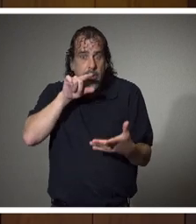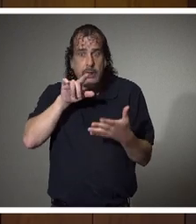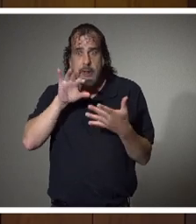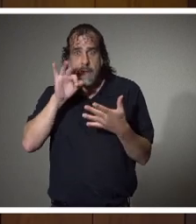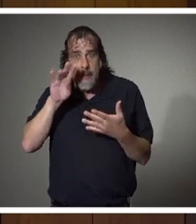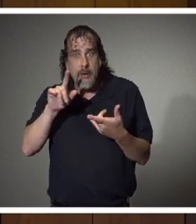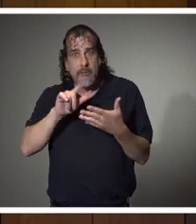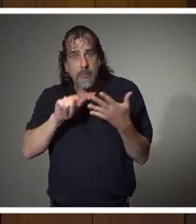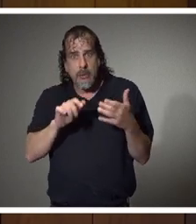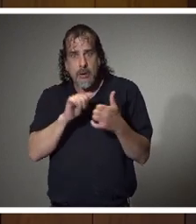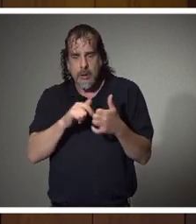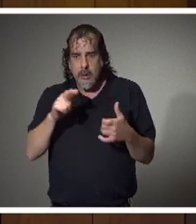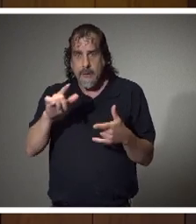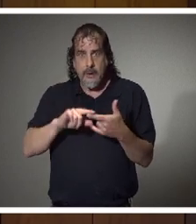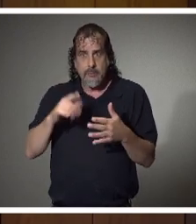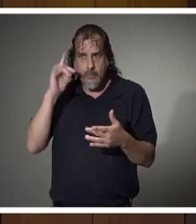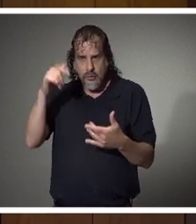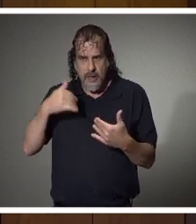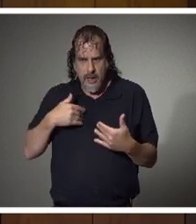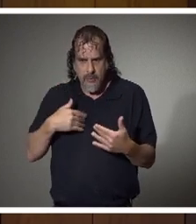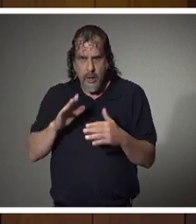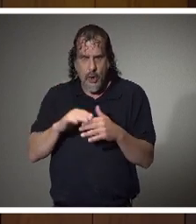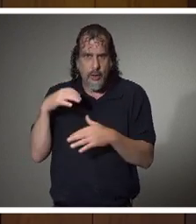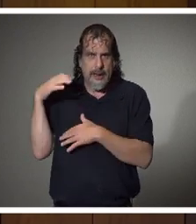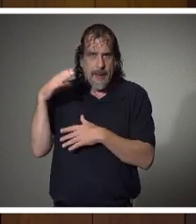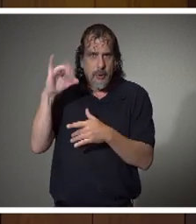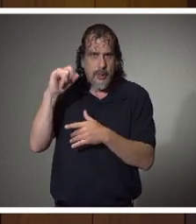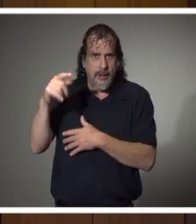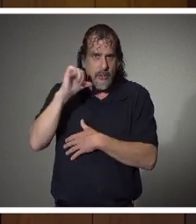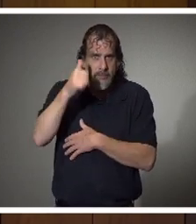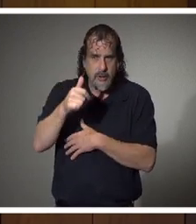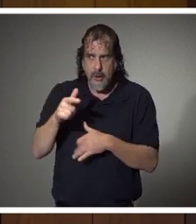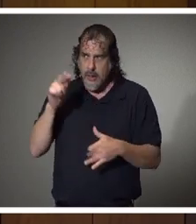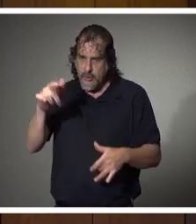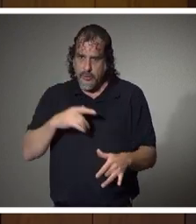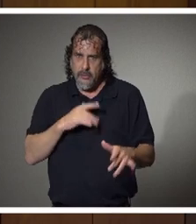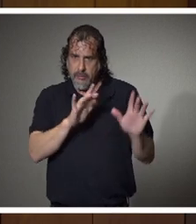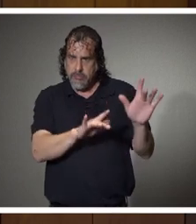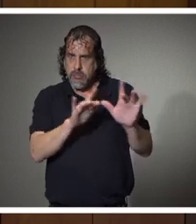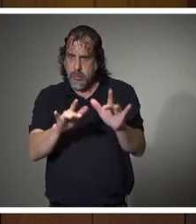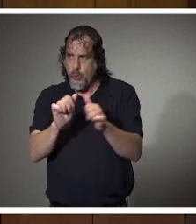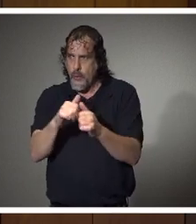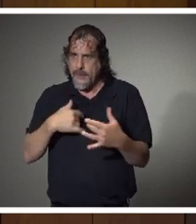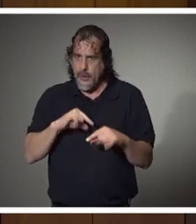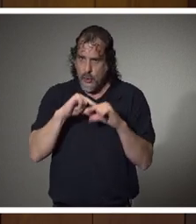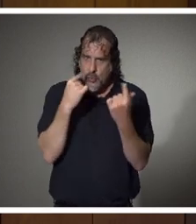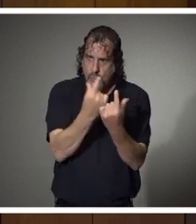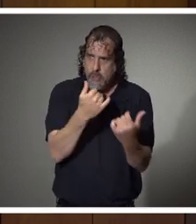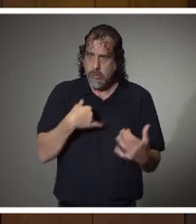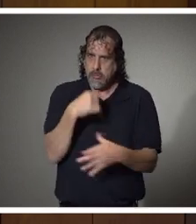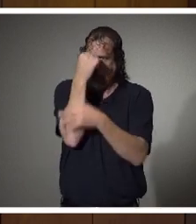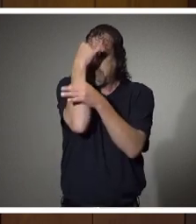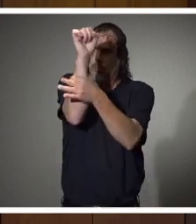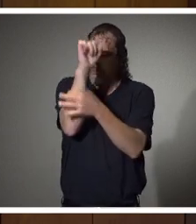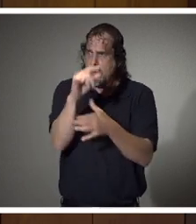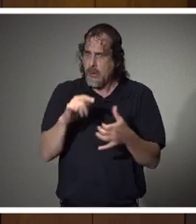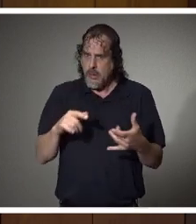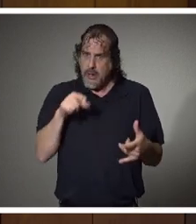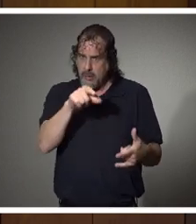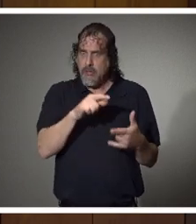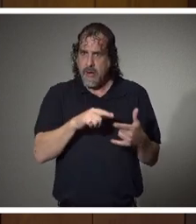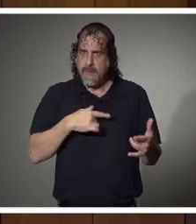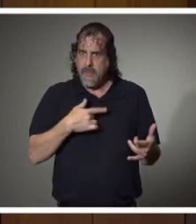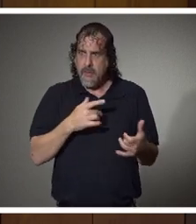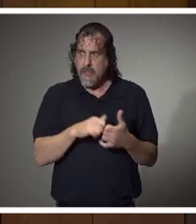A, have you heard about that? B, do you sympathize with these groups, or do you find their efforts